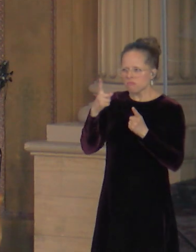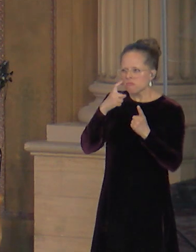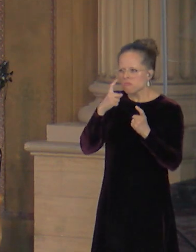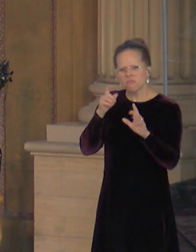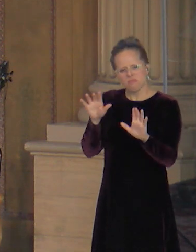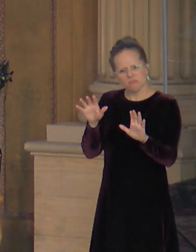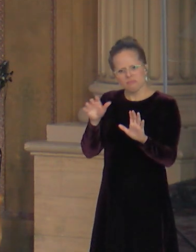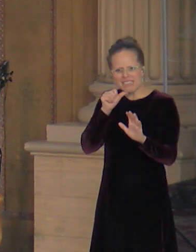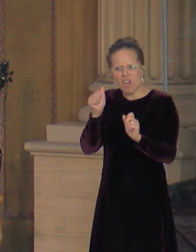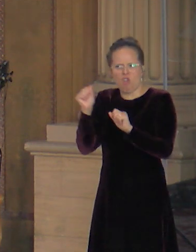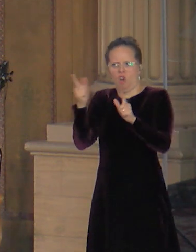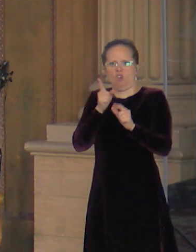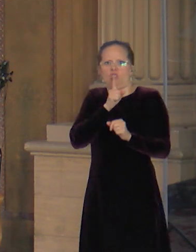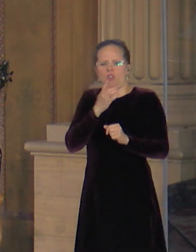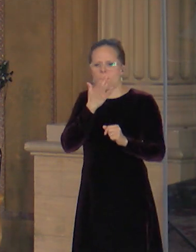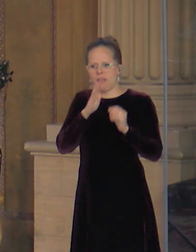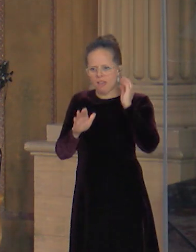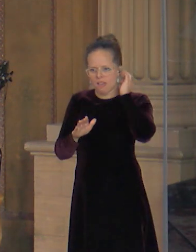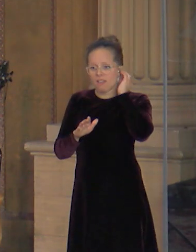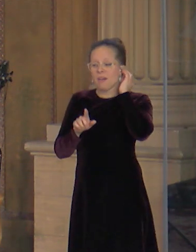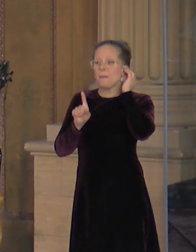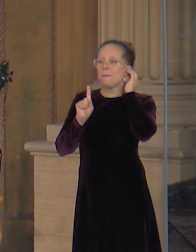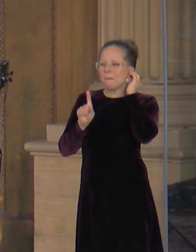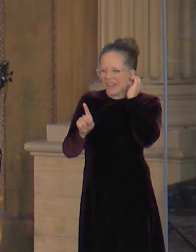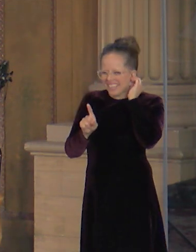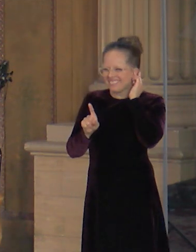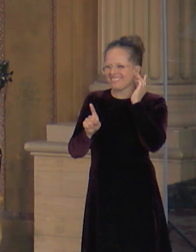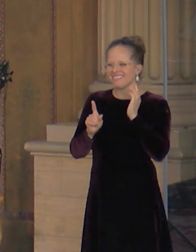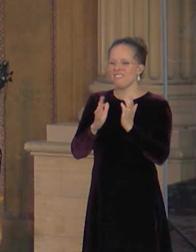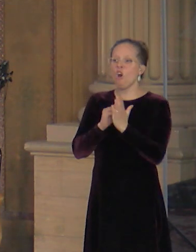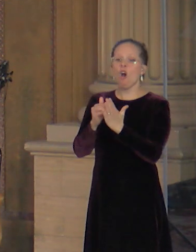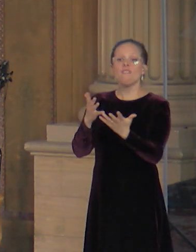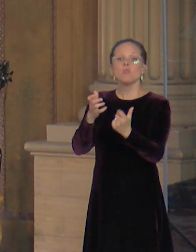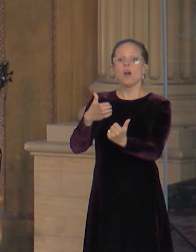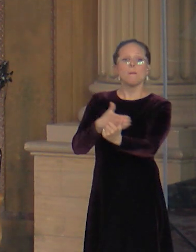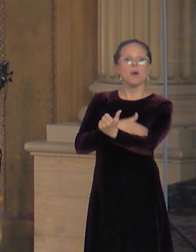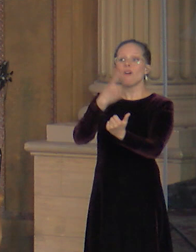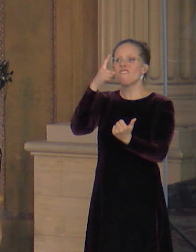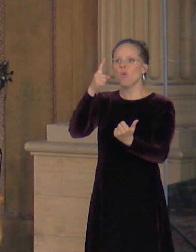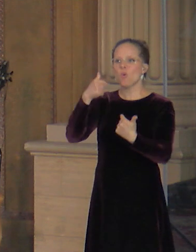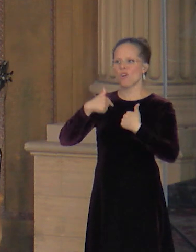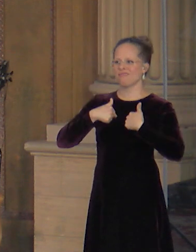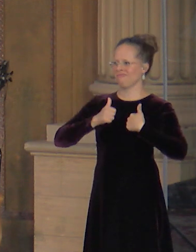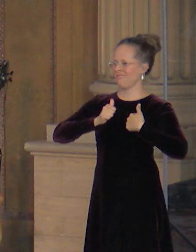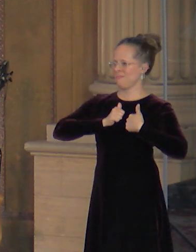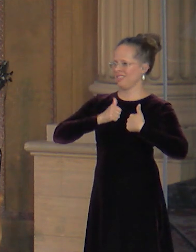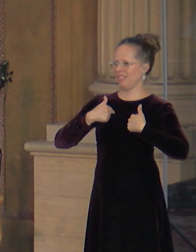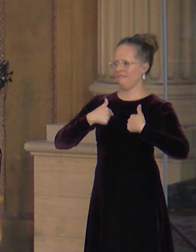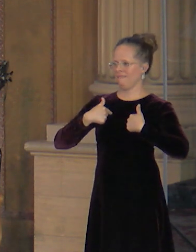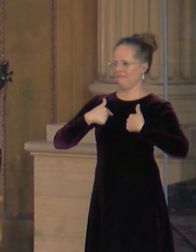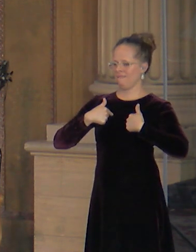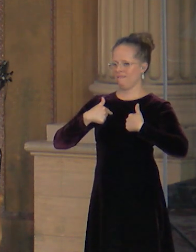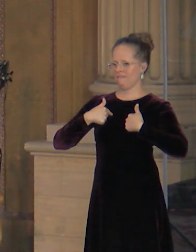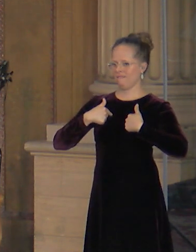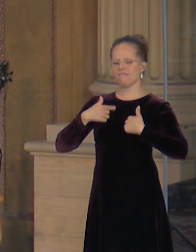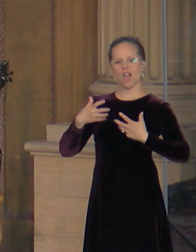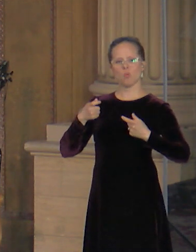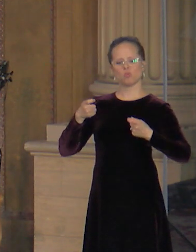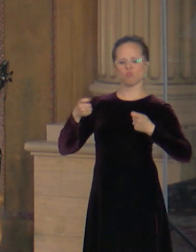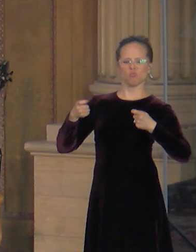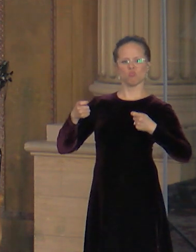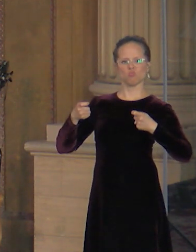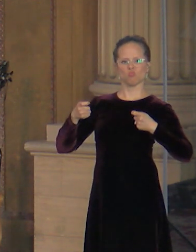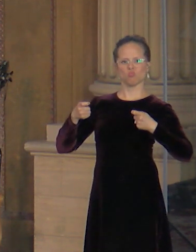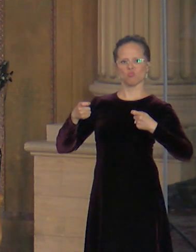a temptation to seize power for our own sake to say I want that for me just so I can be in charge